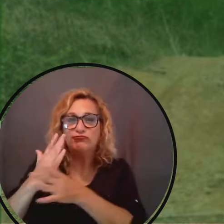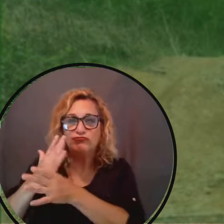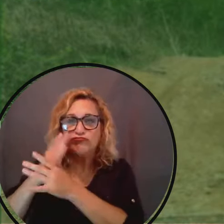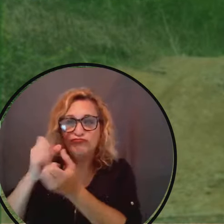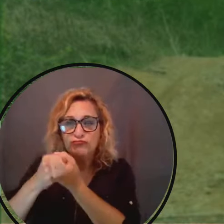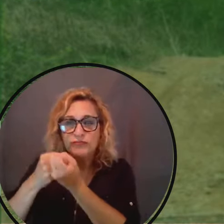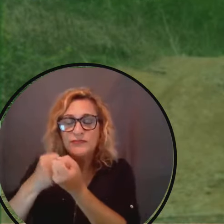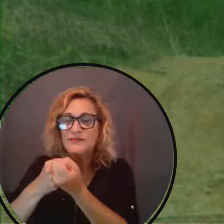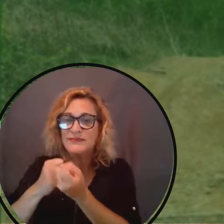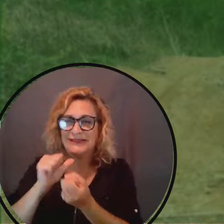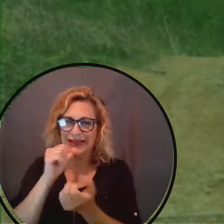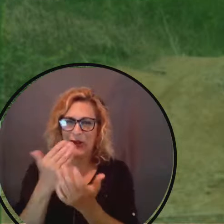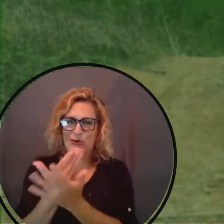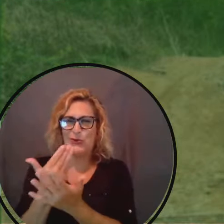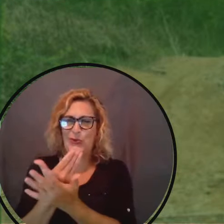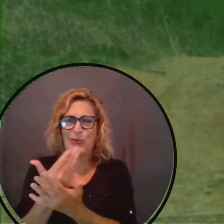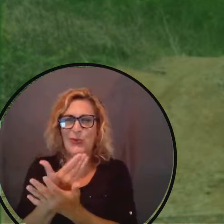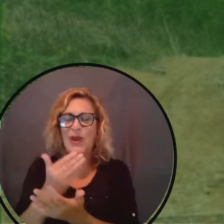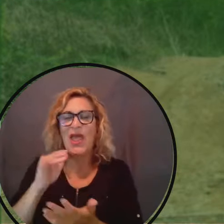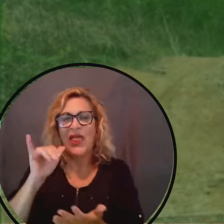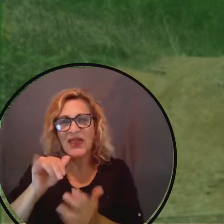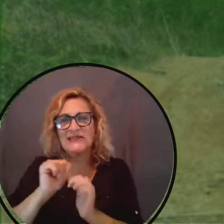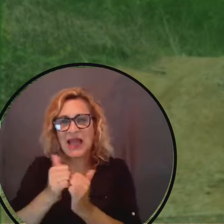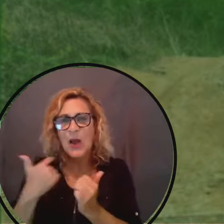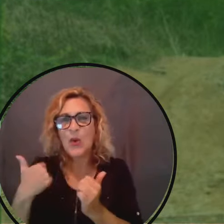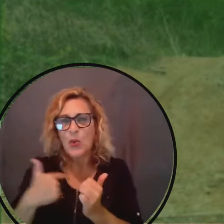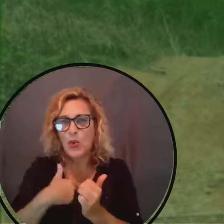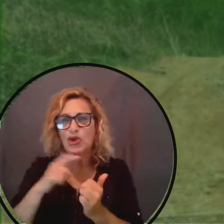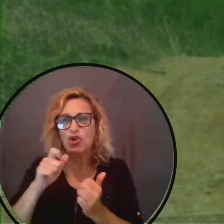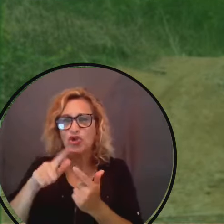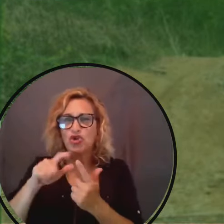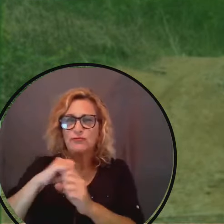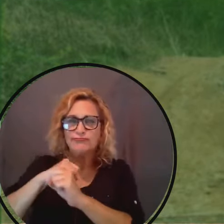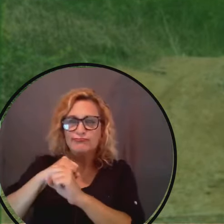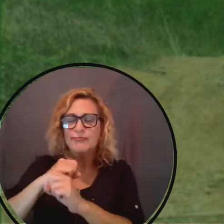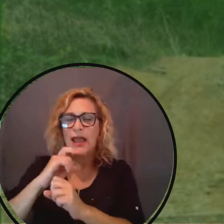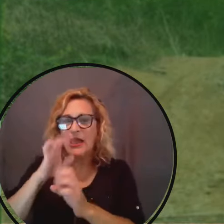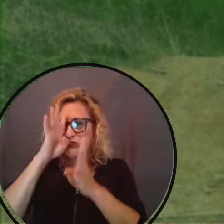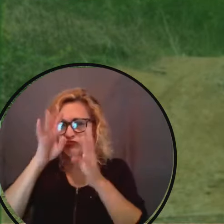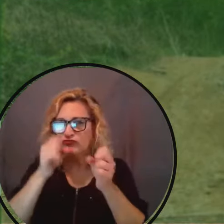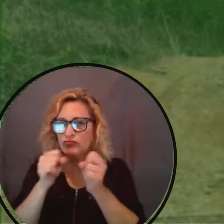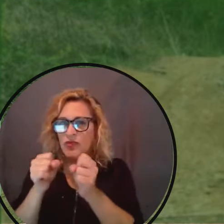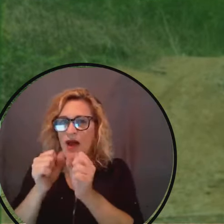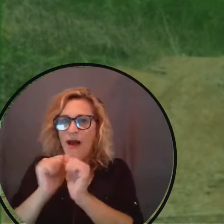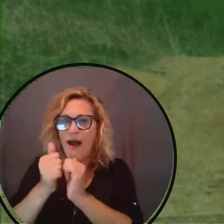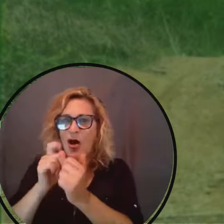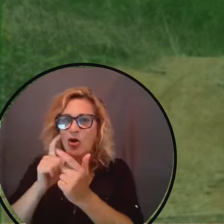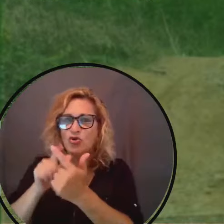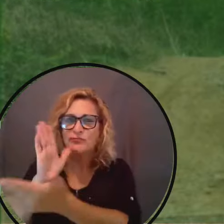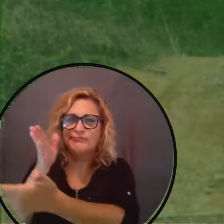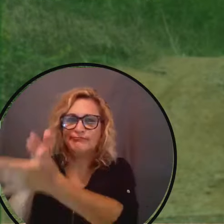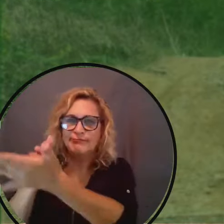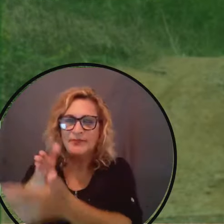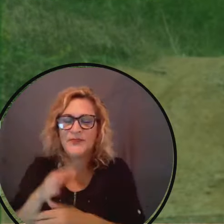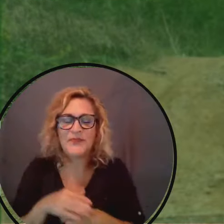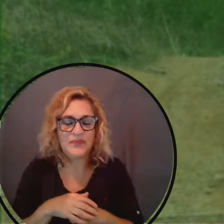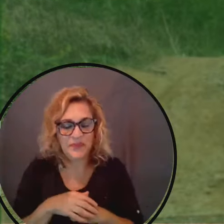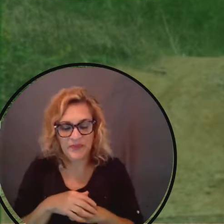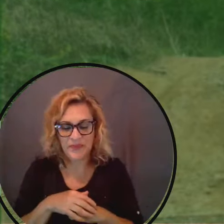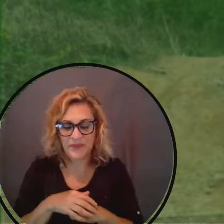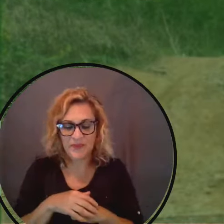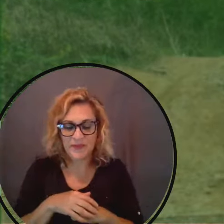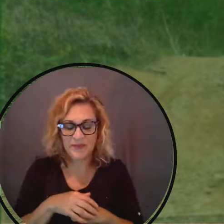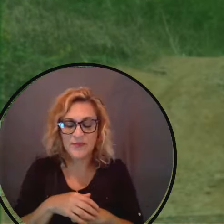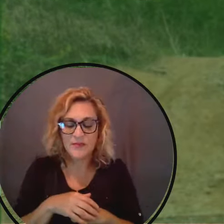should anticipate and strategize for. Next slide, please. So, you know, as I mentioned, these myths about social